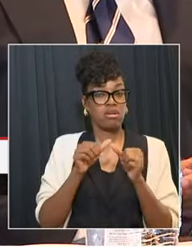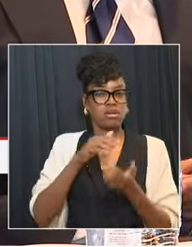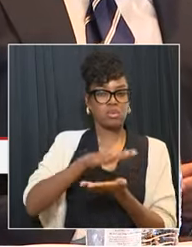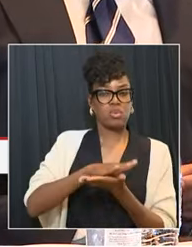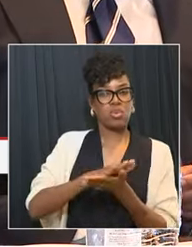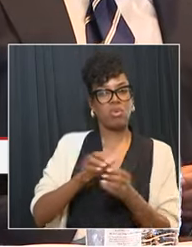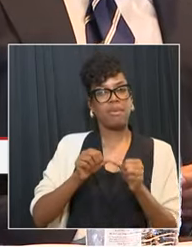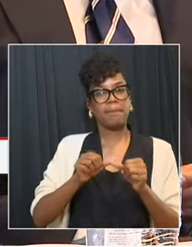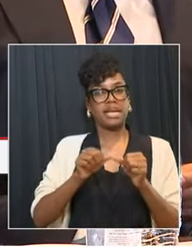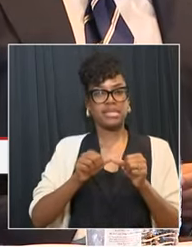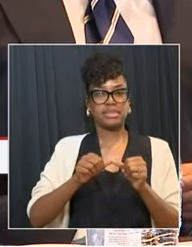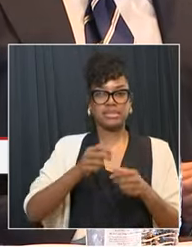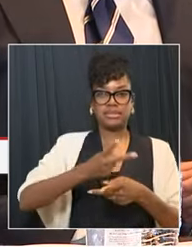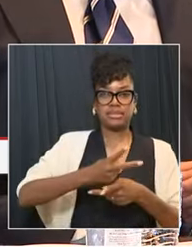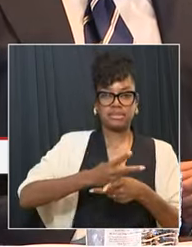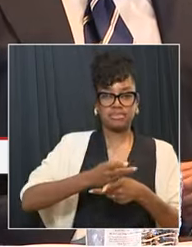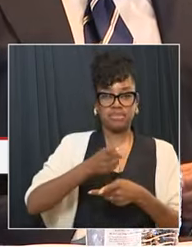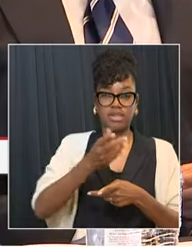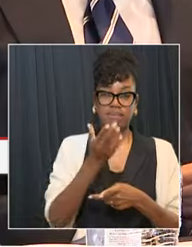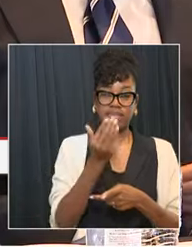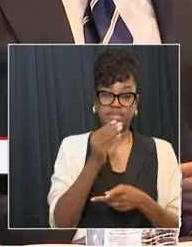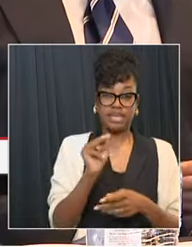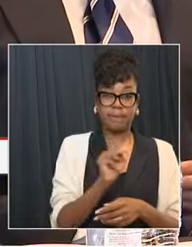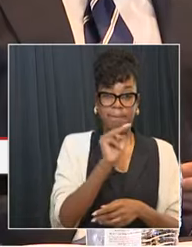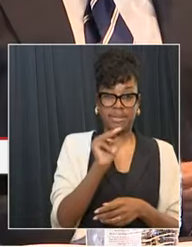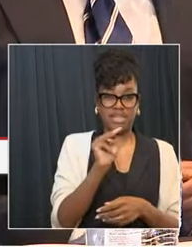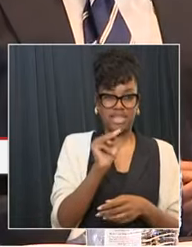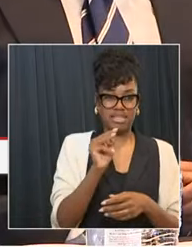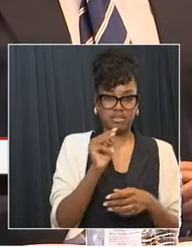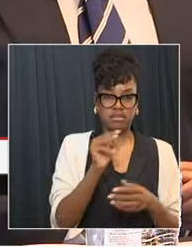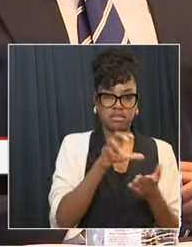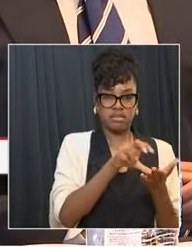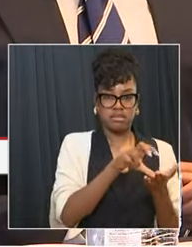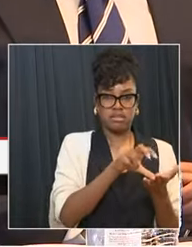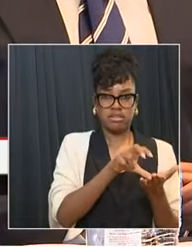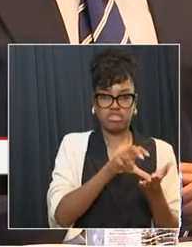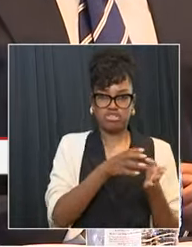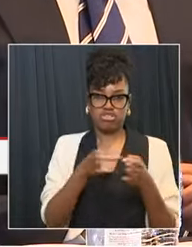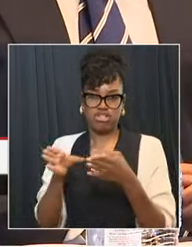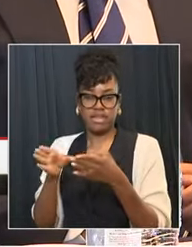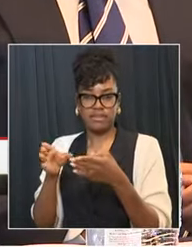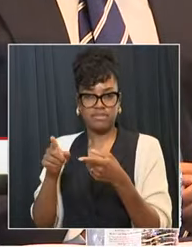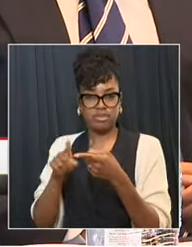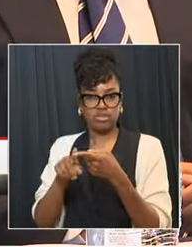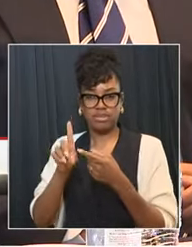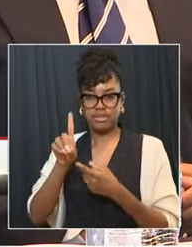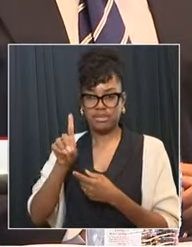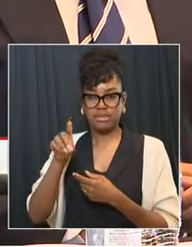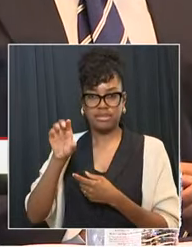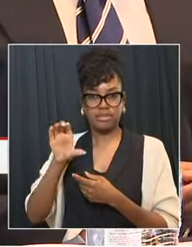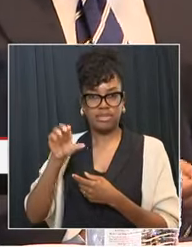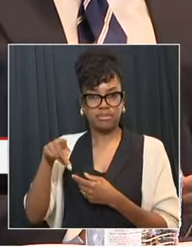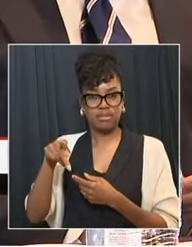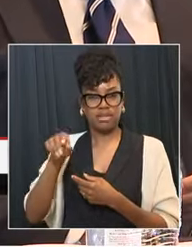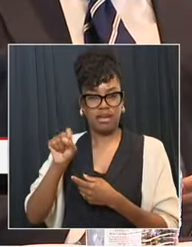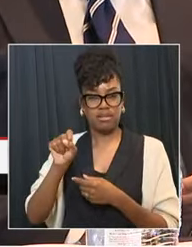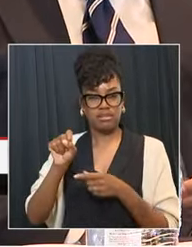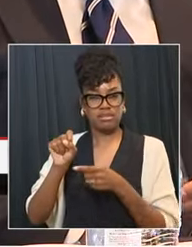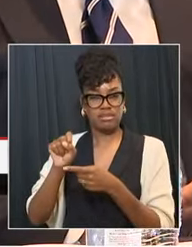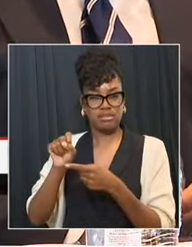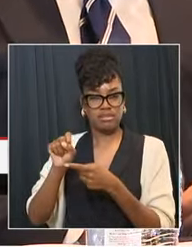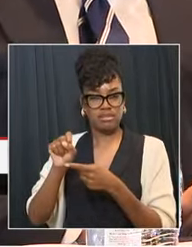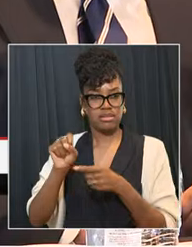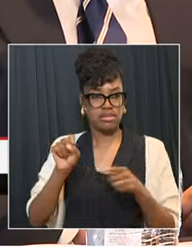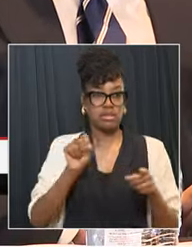shifting the $15 million from DGS facilities budget for public education cluster to DCPS. I guess on the DGS